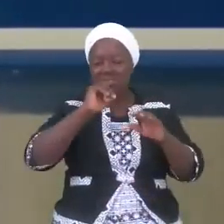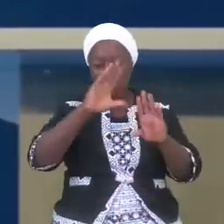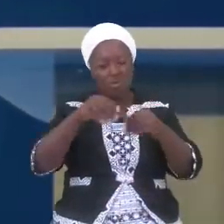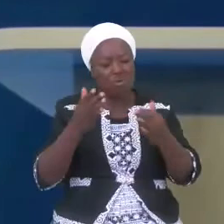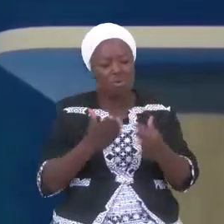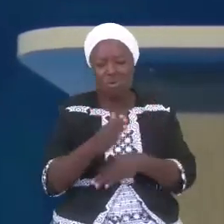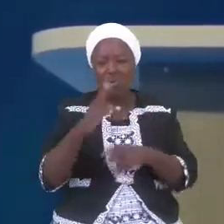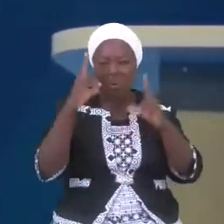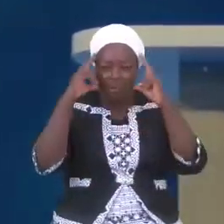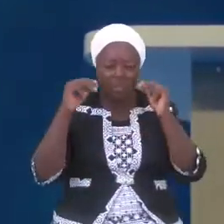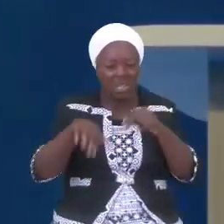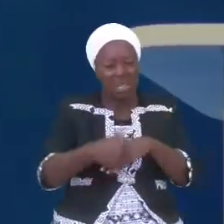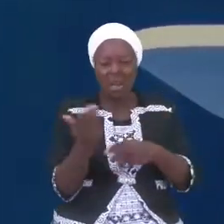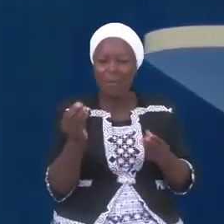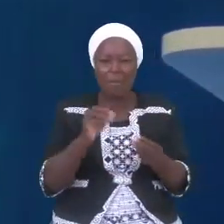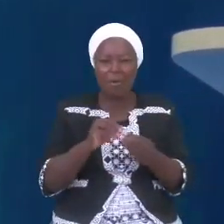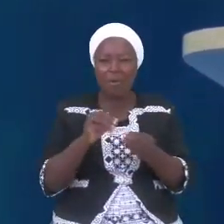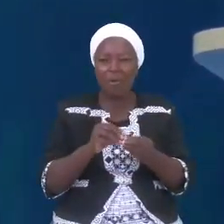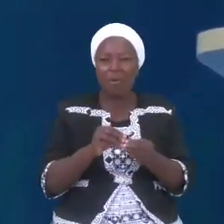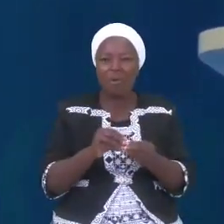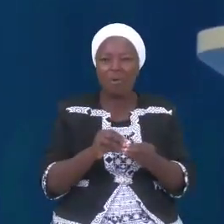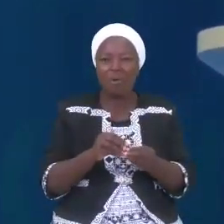anymore. Moses came